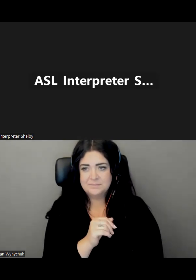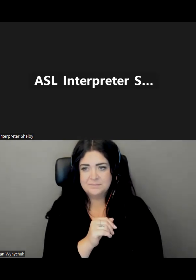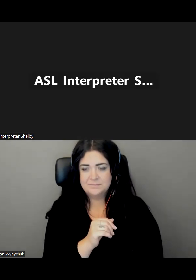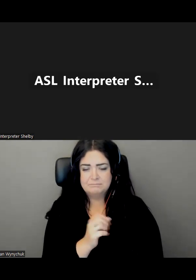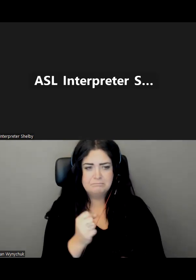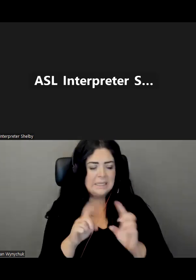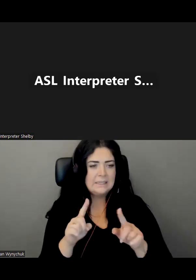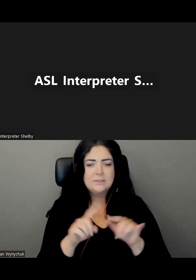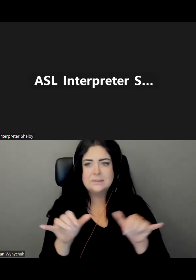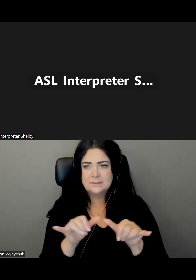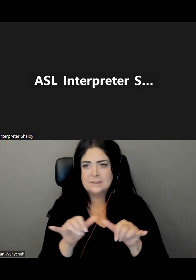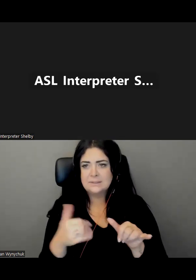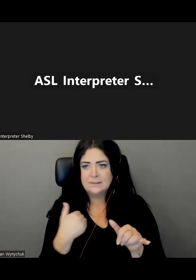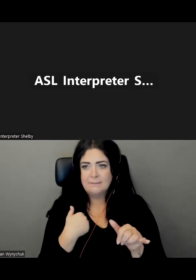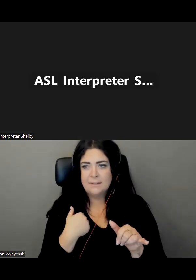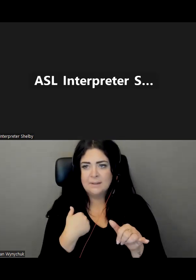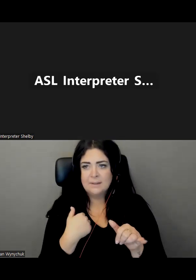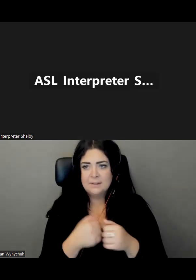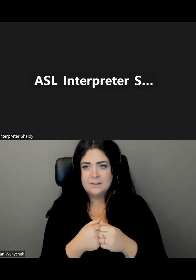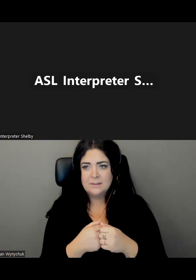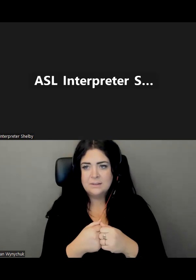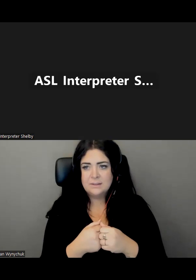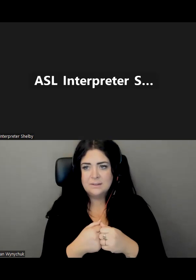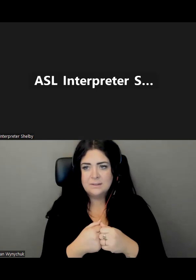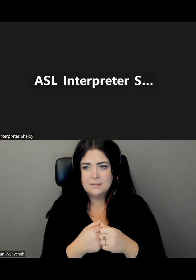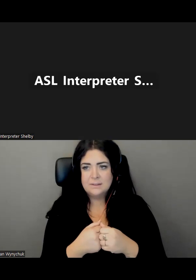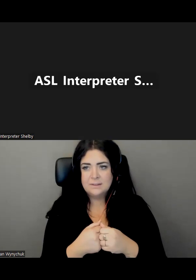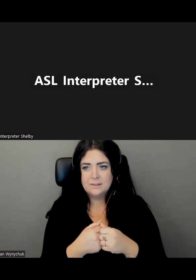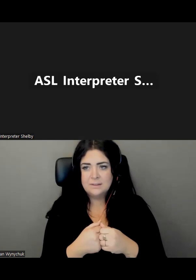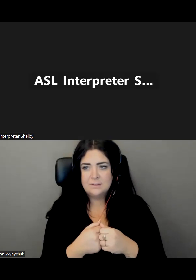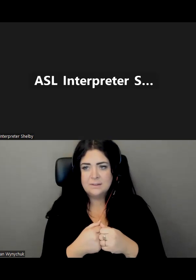kinds of sizes, and they're